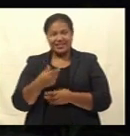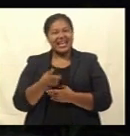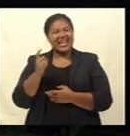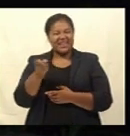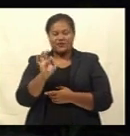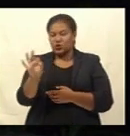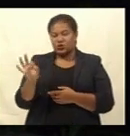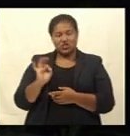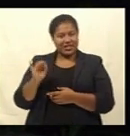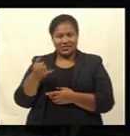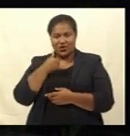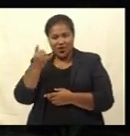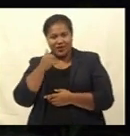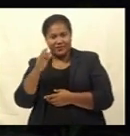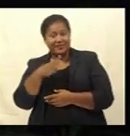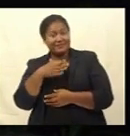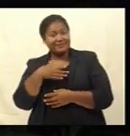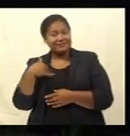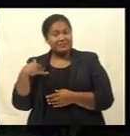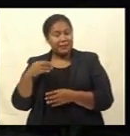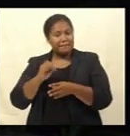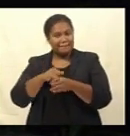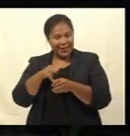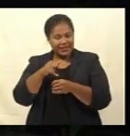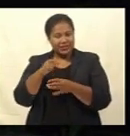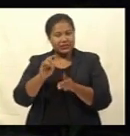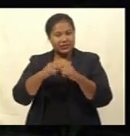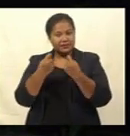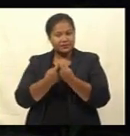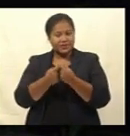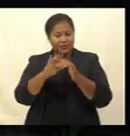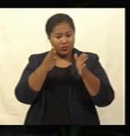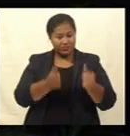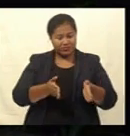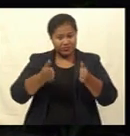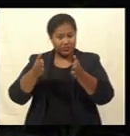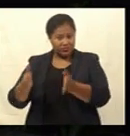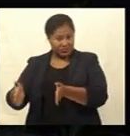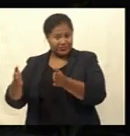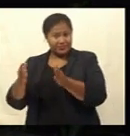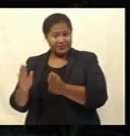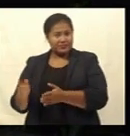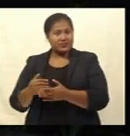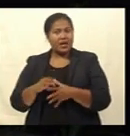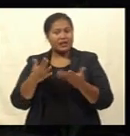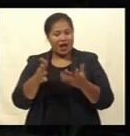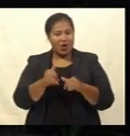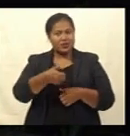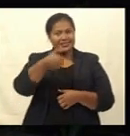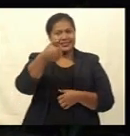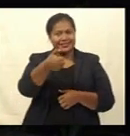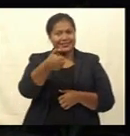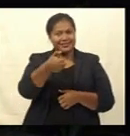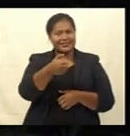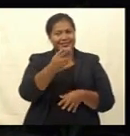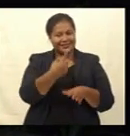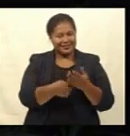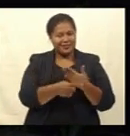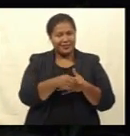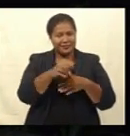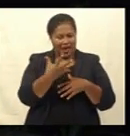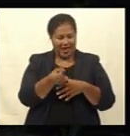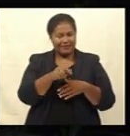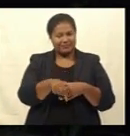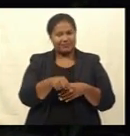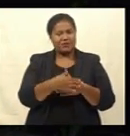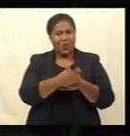contacted by any of the health officials team. As for the containment zones, Edwin, there are currently 6 active containment zones across the